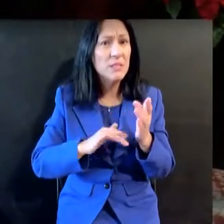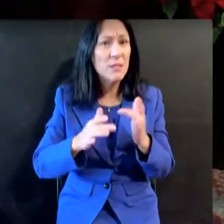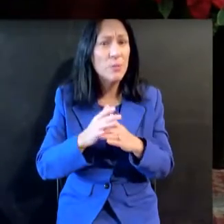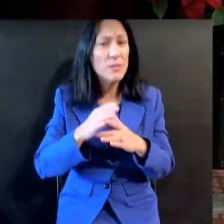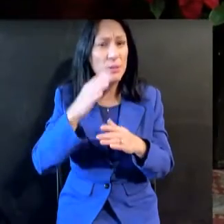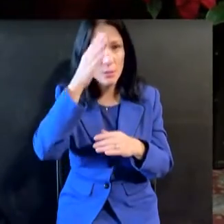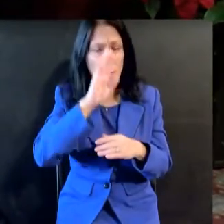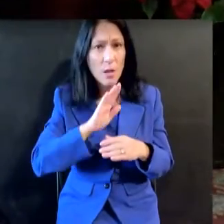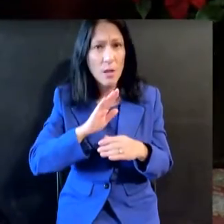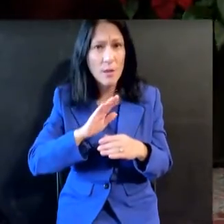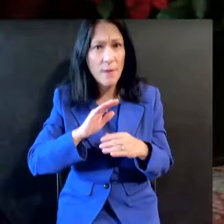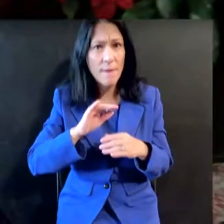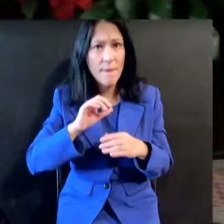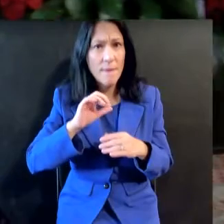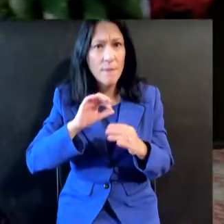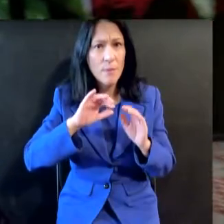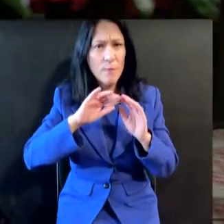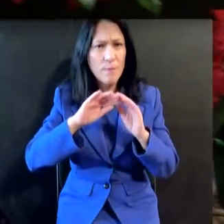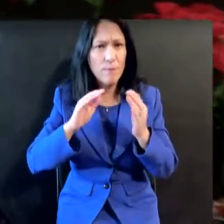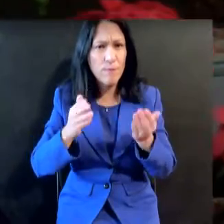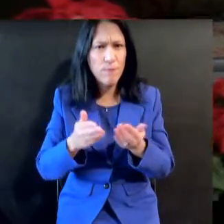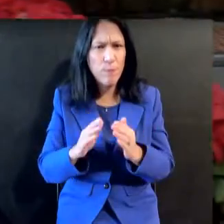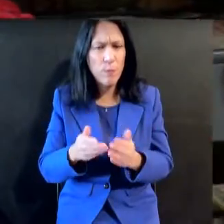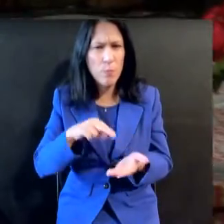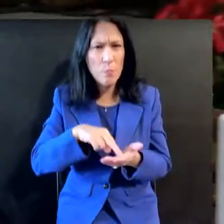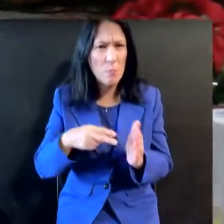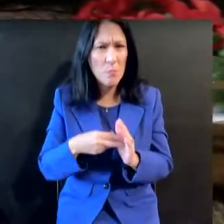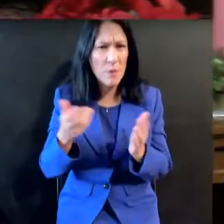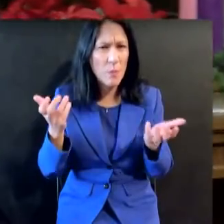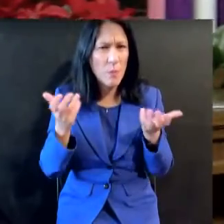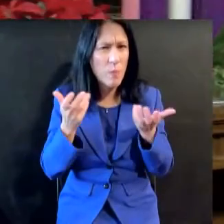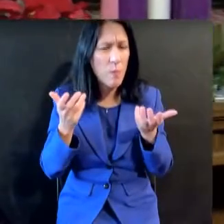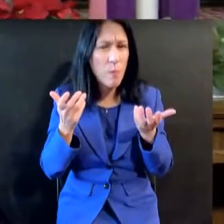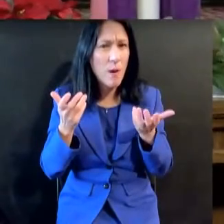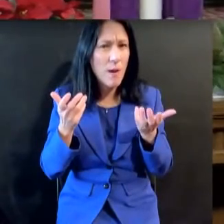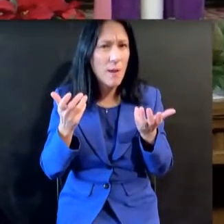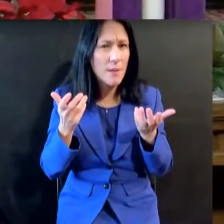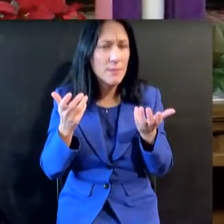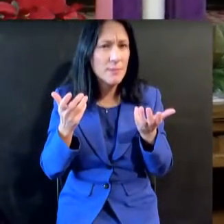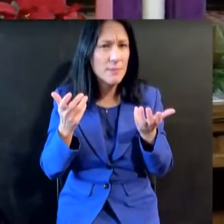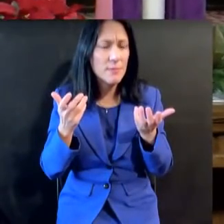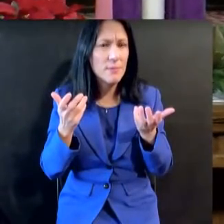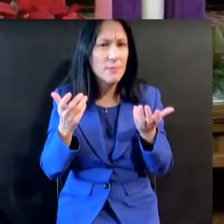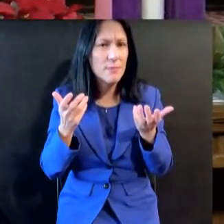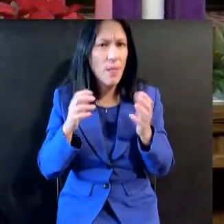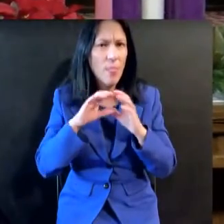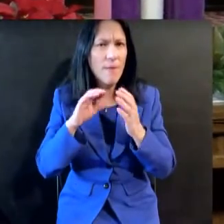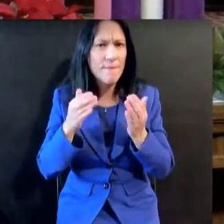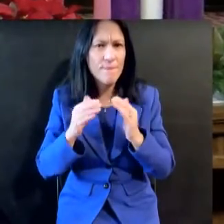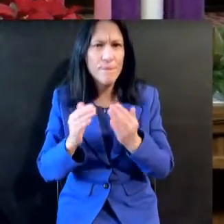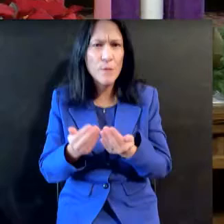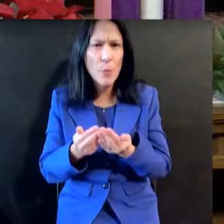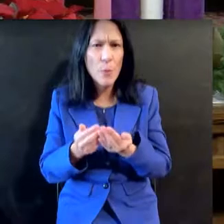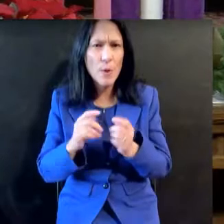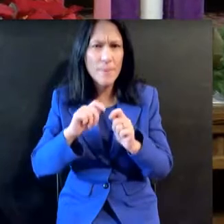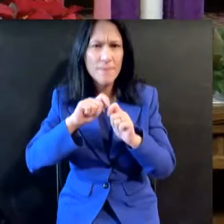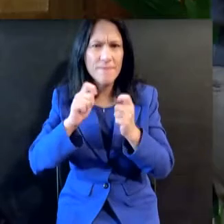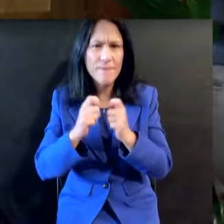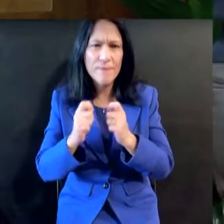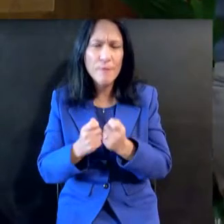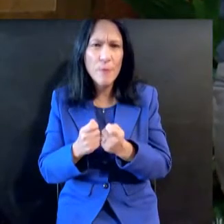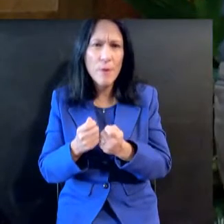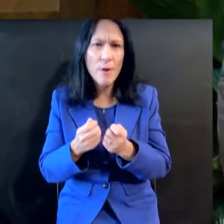mean? We have to think about this clearly. To be in the form of God.